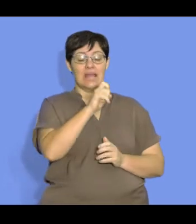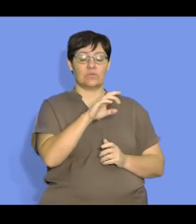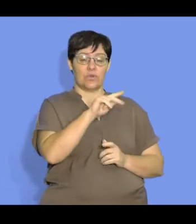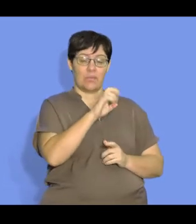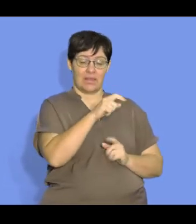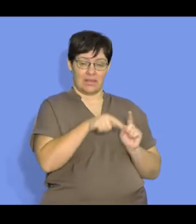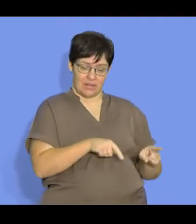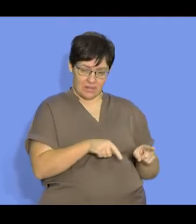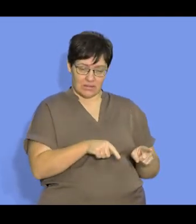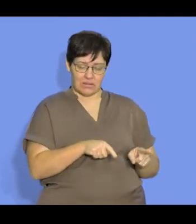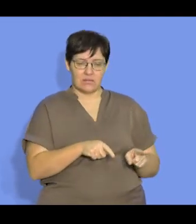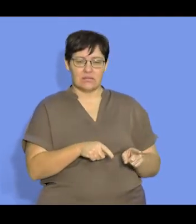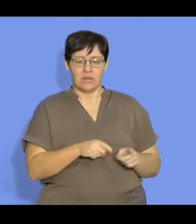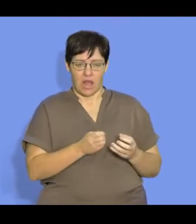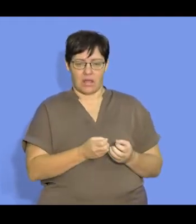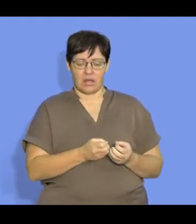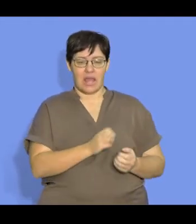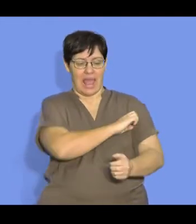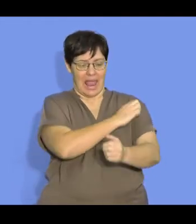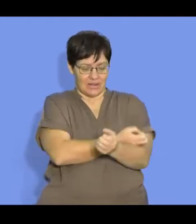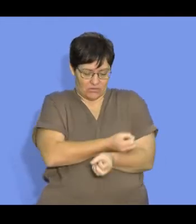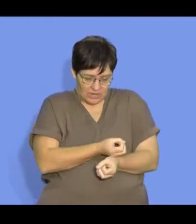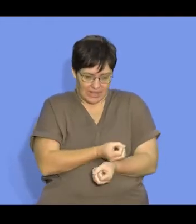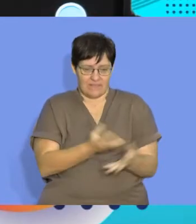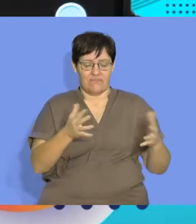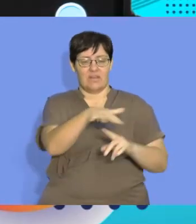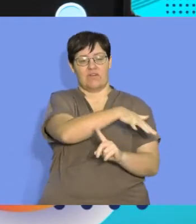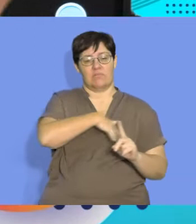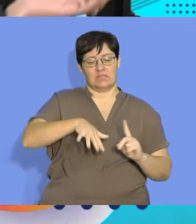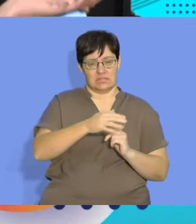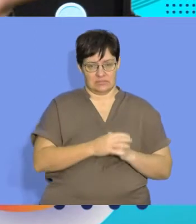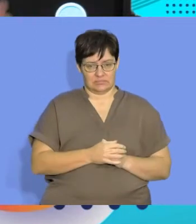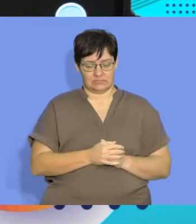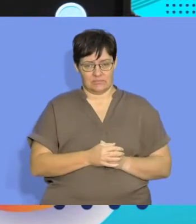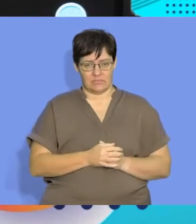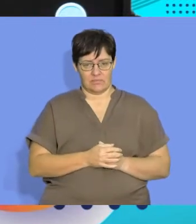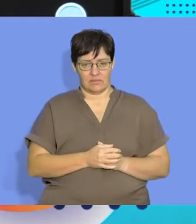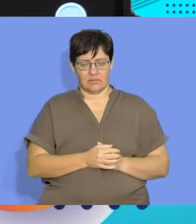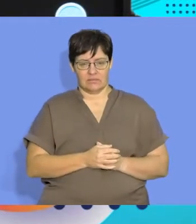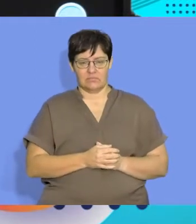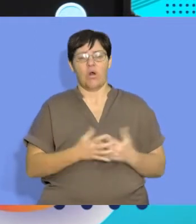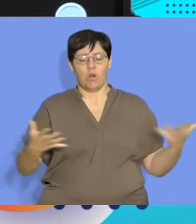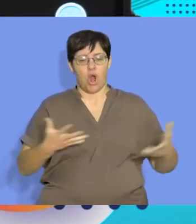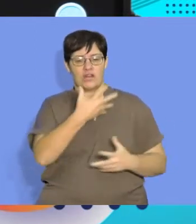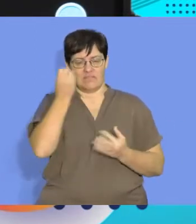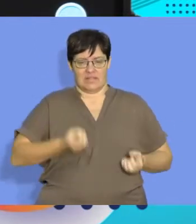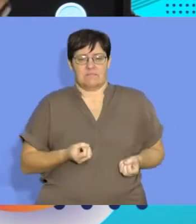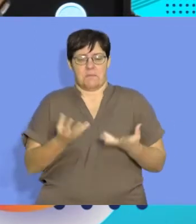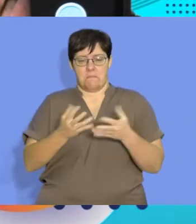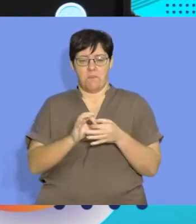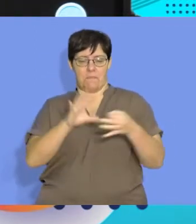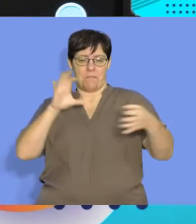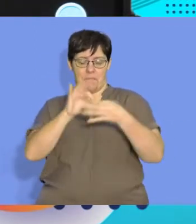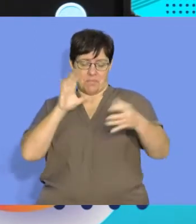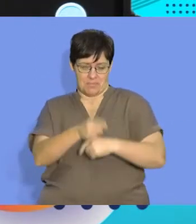released. So exothermic reactions will always release to the environment, meaning it gives off